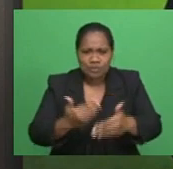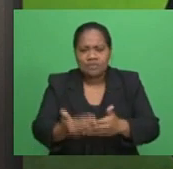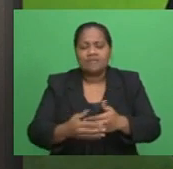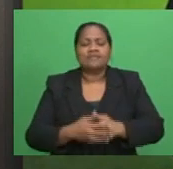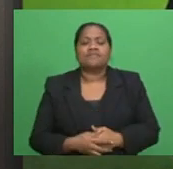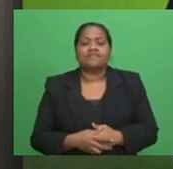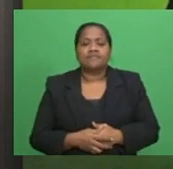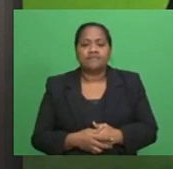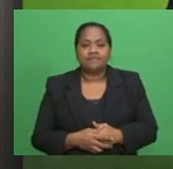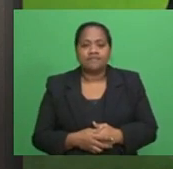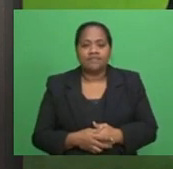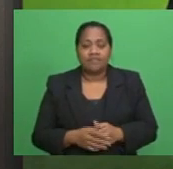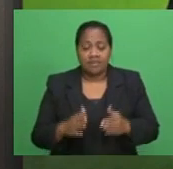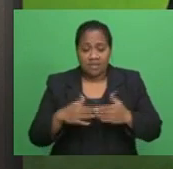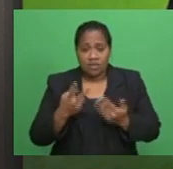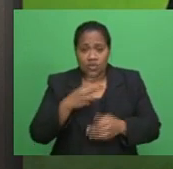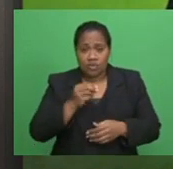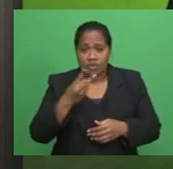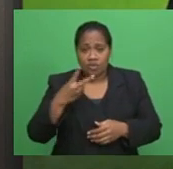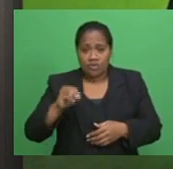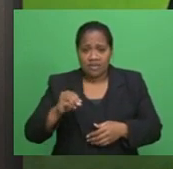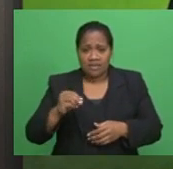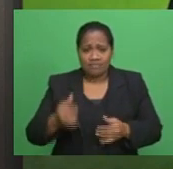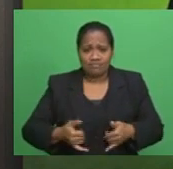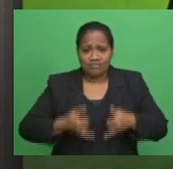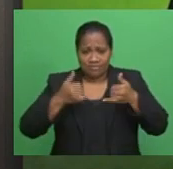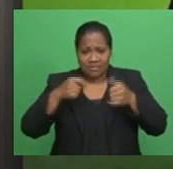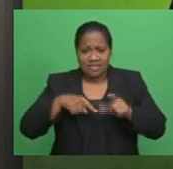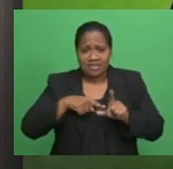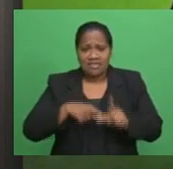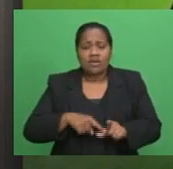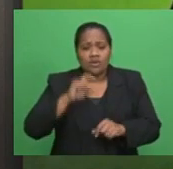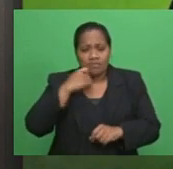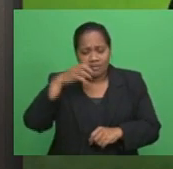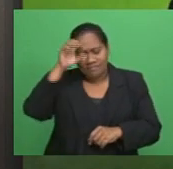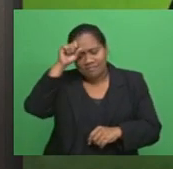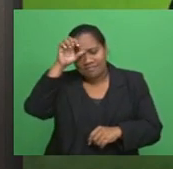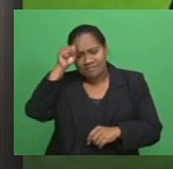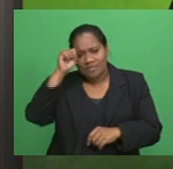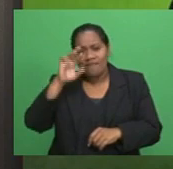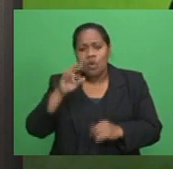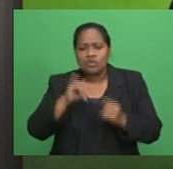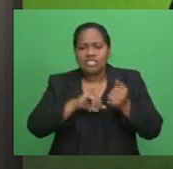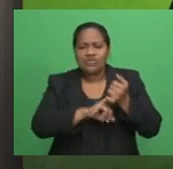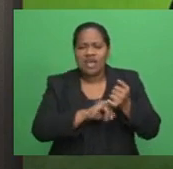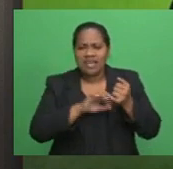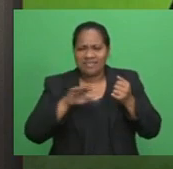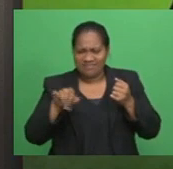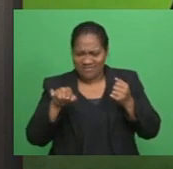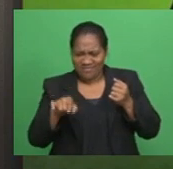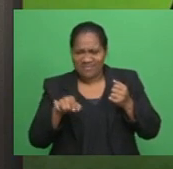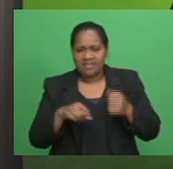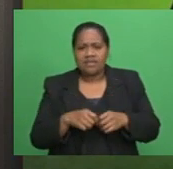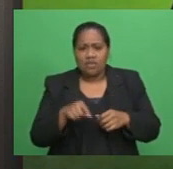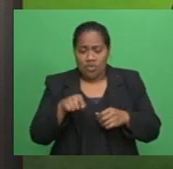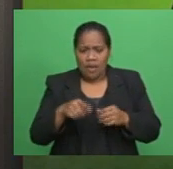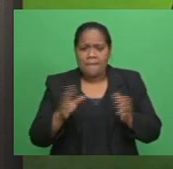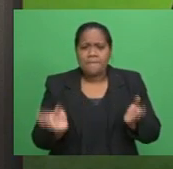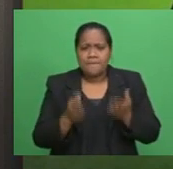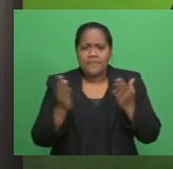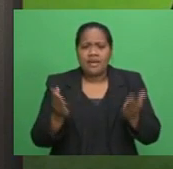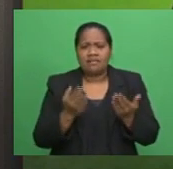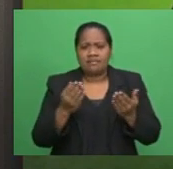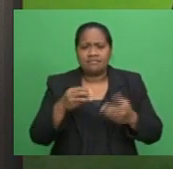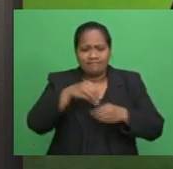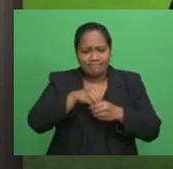Cup competition this year will be memorable for Suva captain Sireli Lendua. After playing in the front row for 15 years, the